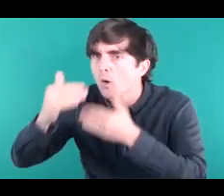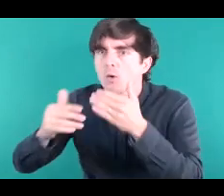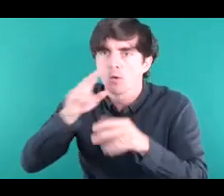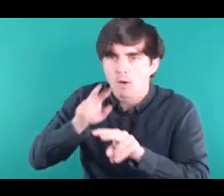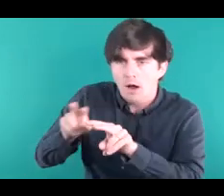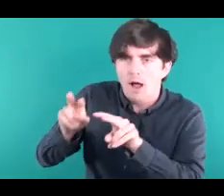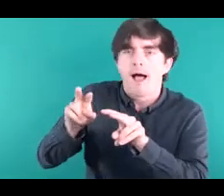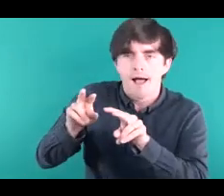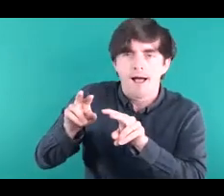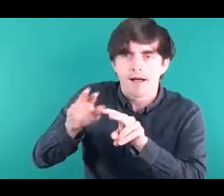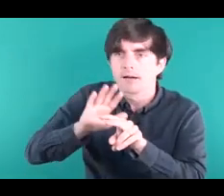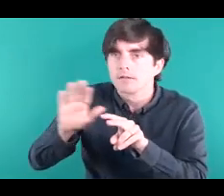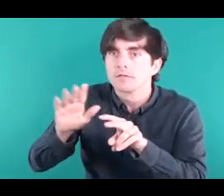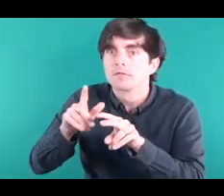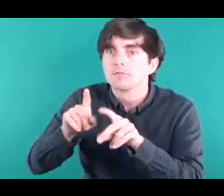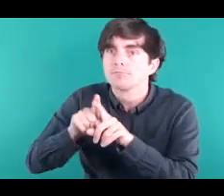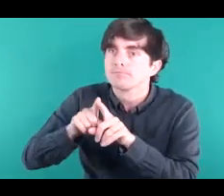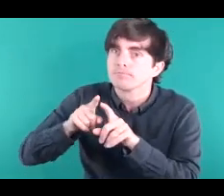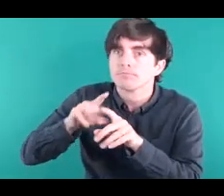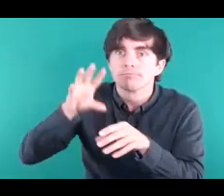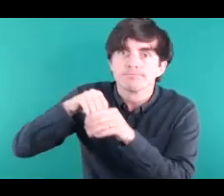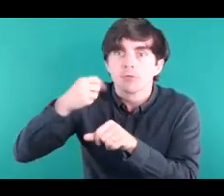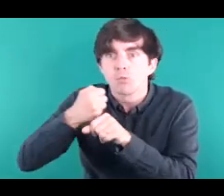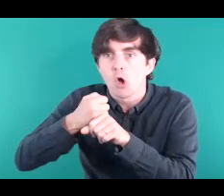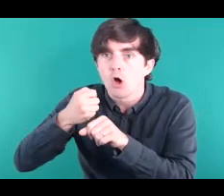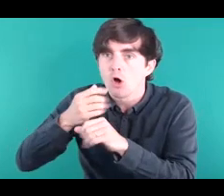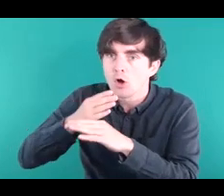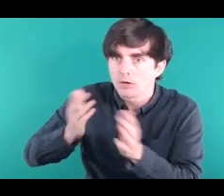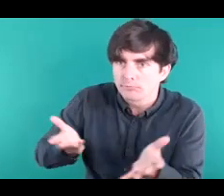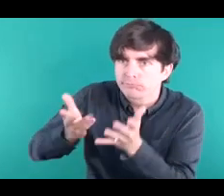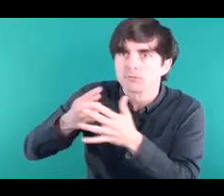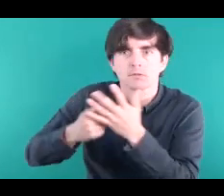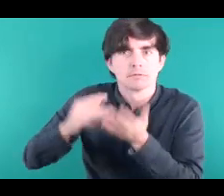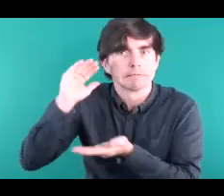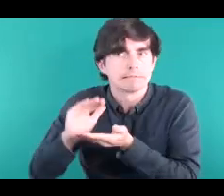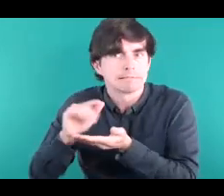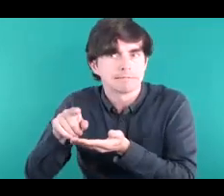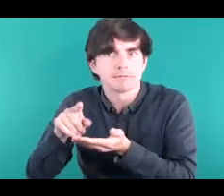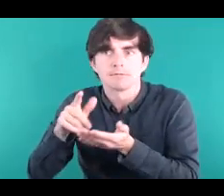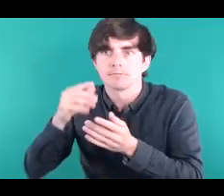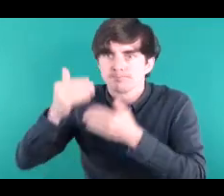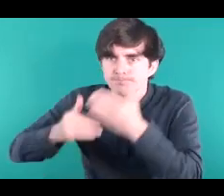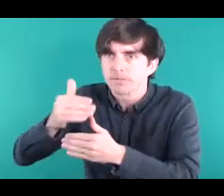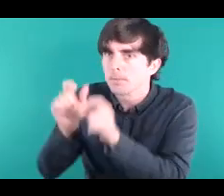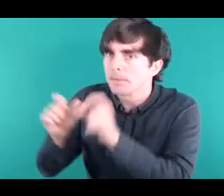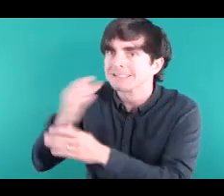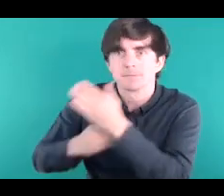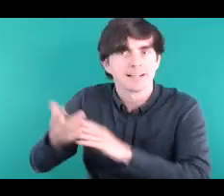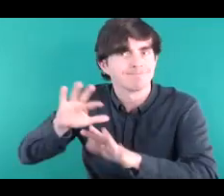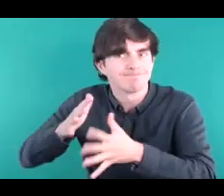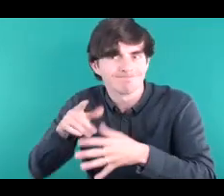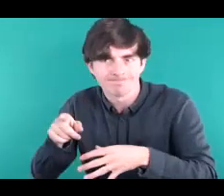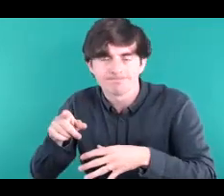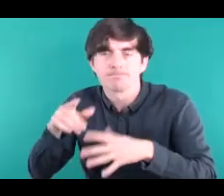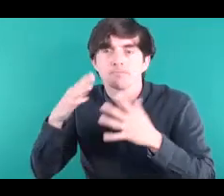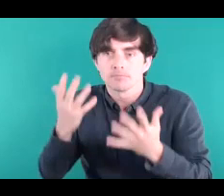benefit, so a top-up basically, or it can be a one-off payment of a benefit that does not exist. One of the